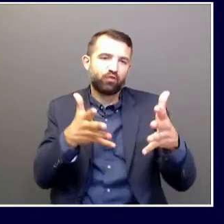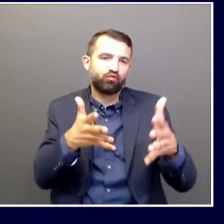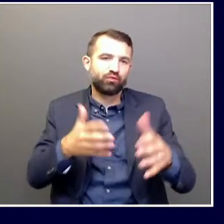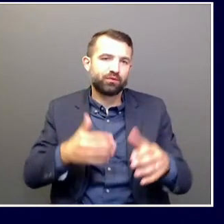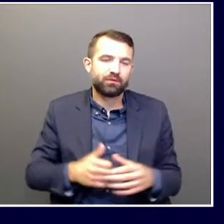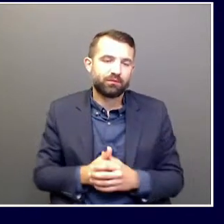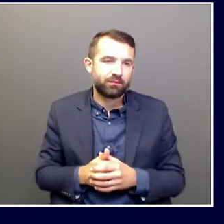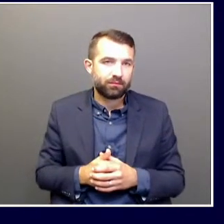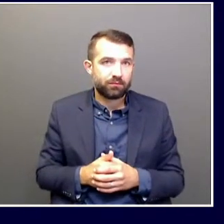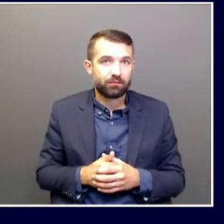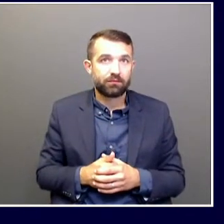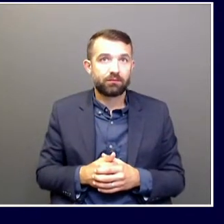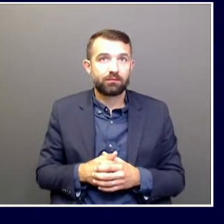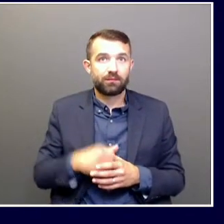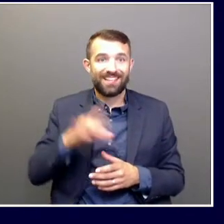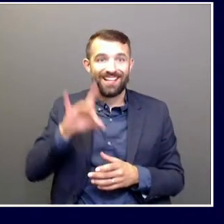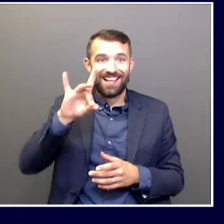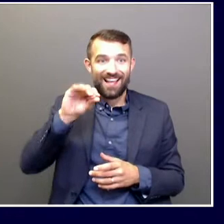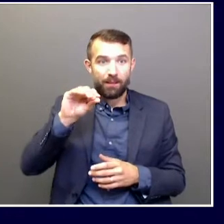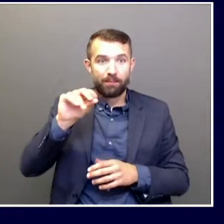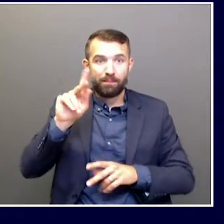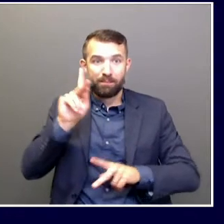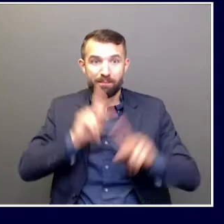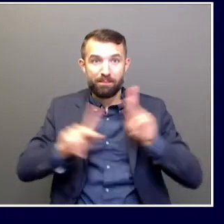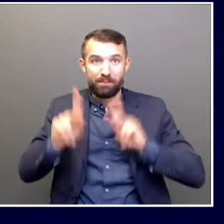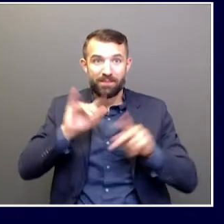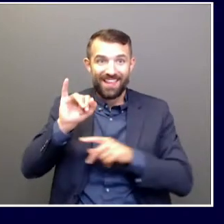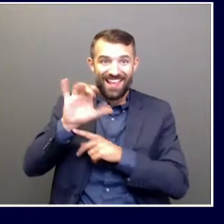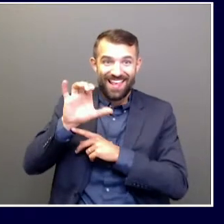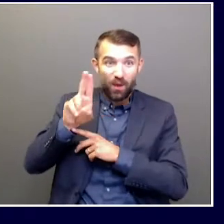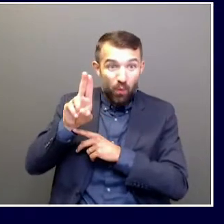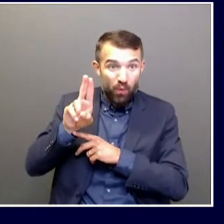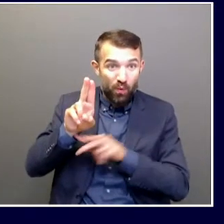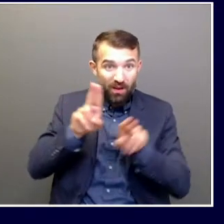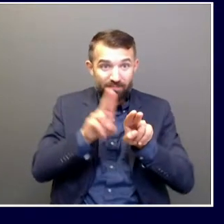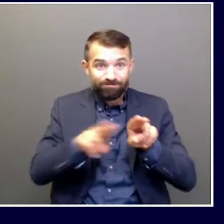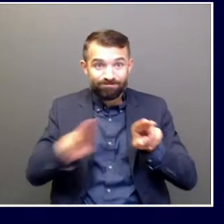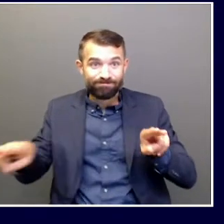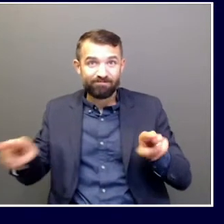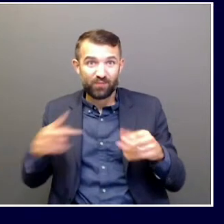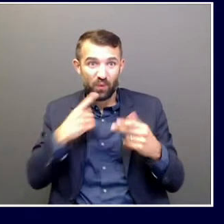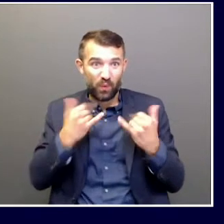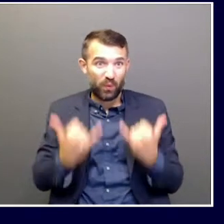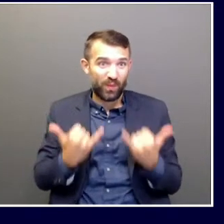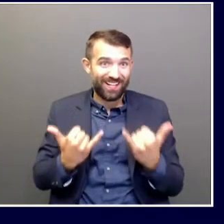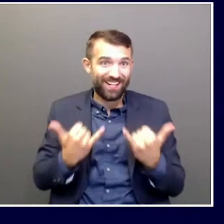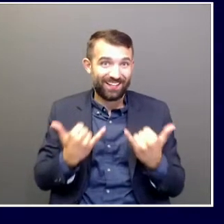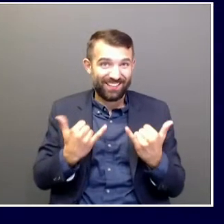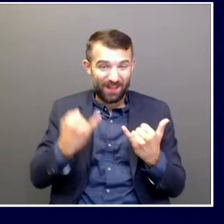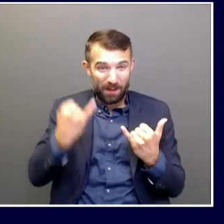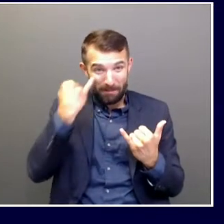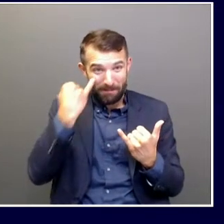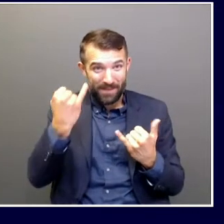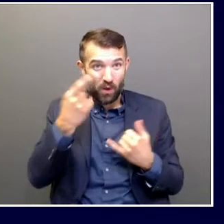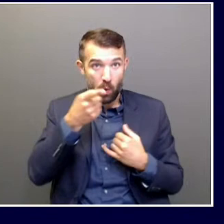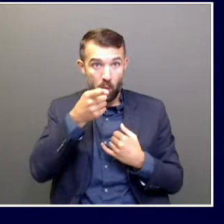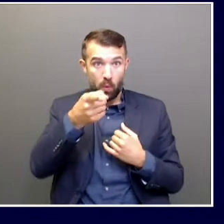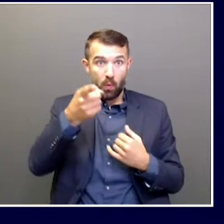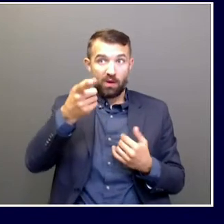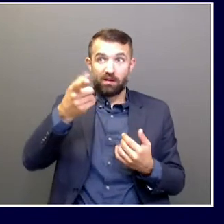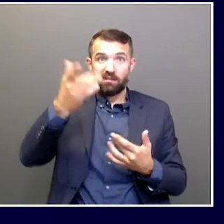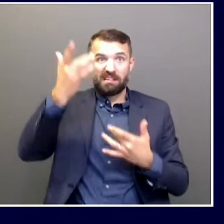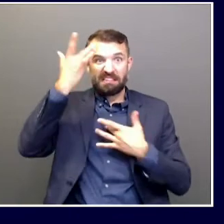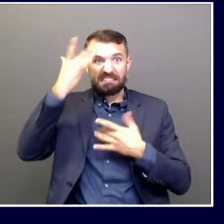And you may be occupying, again, a critical care bed that could go to somebody else who's even more needy. Not